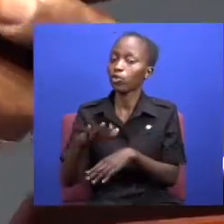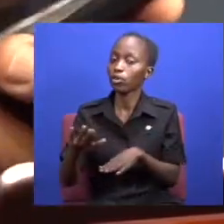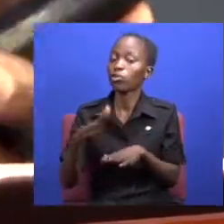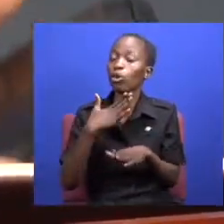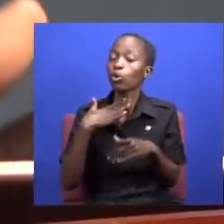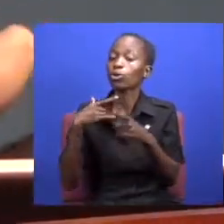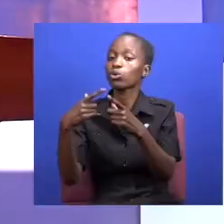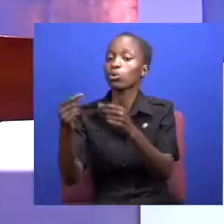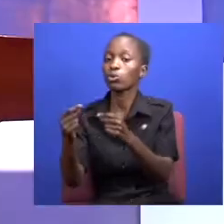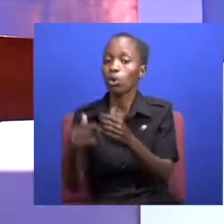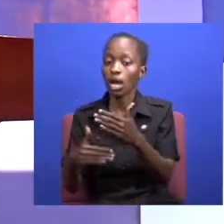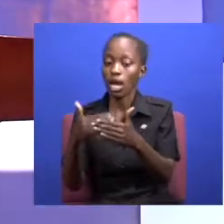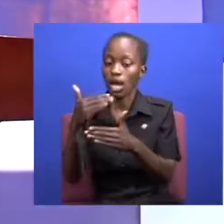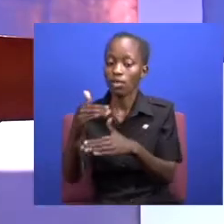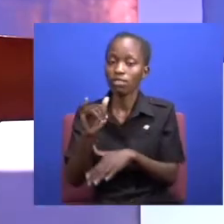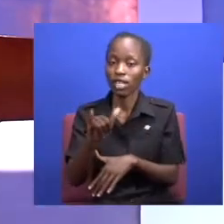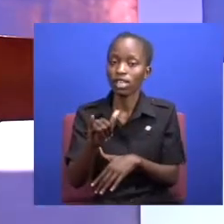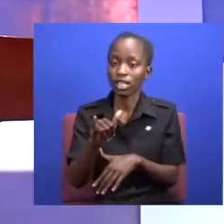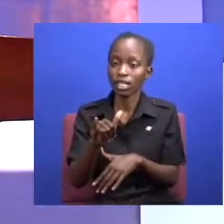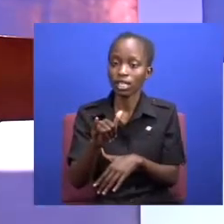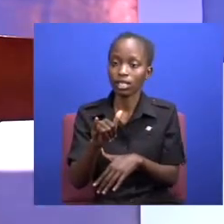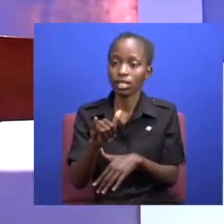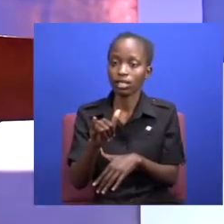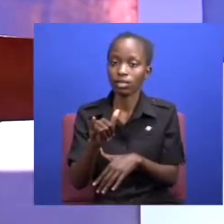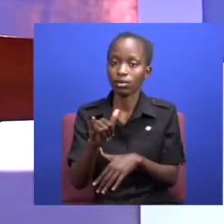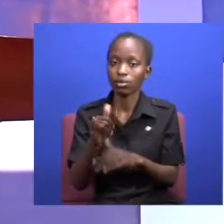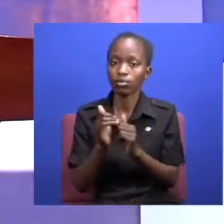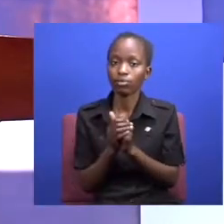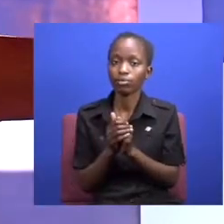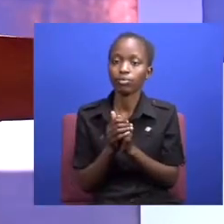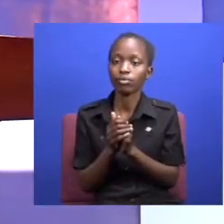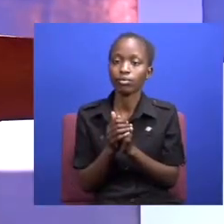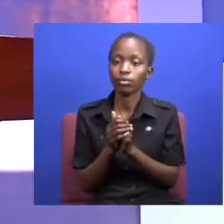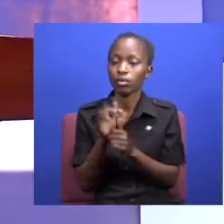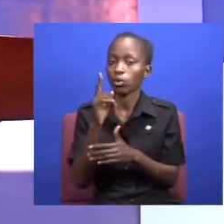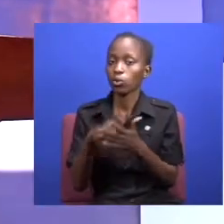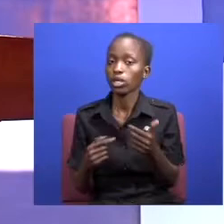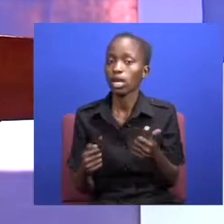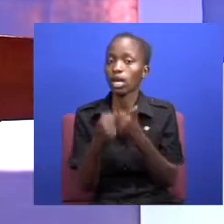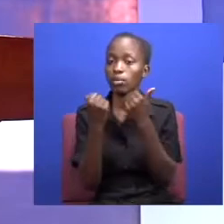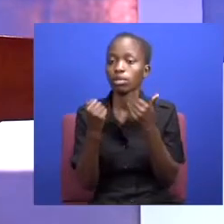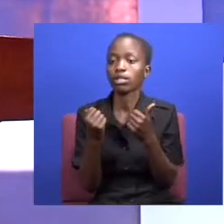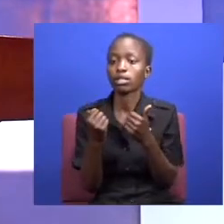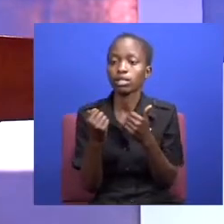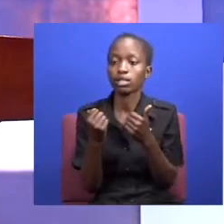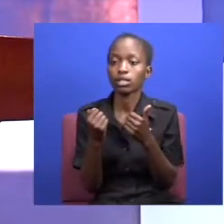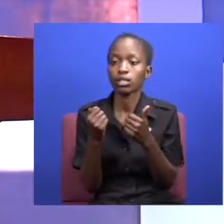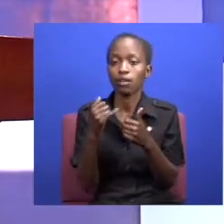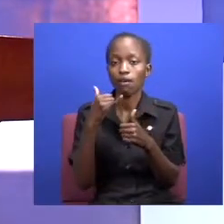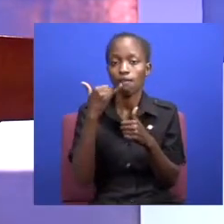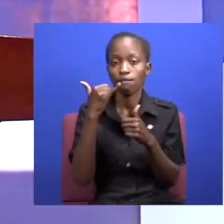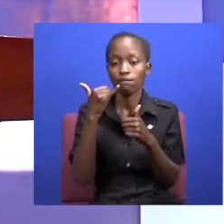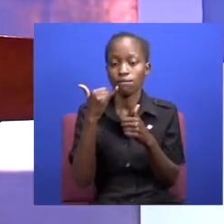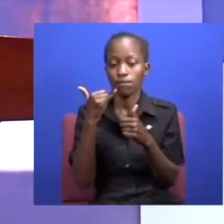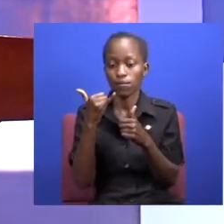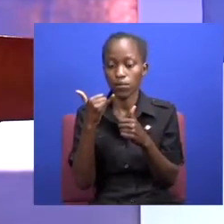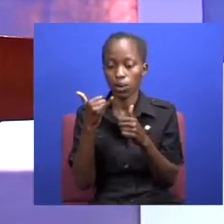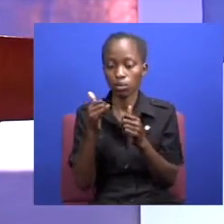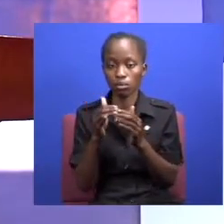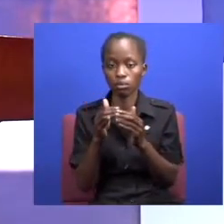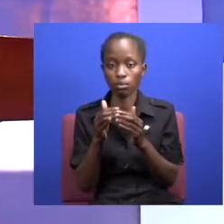in the name of the place. And once I type it in and hit the button, what happens is the phone opens a